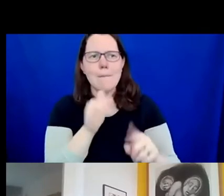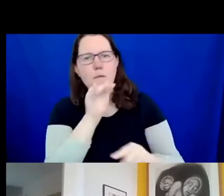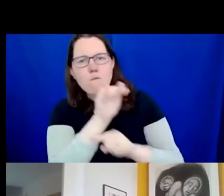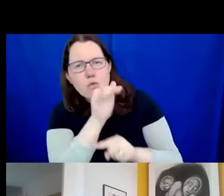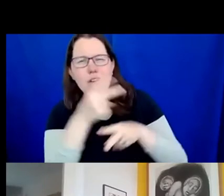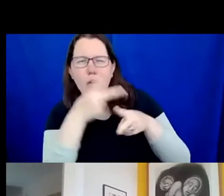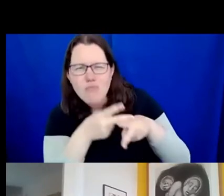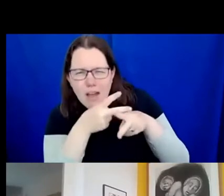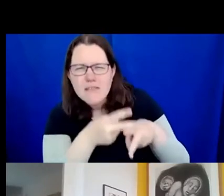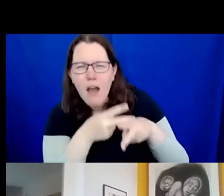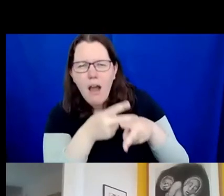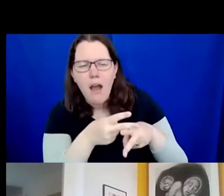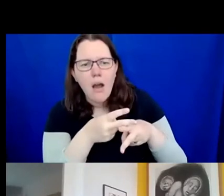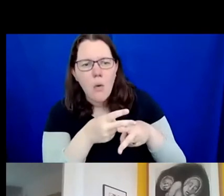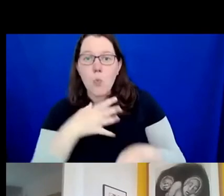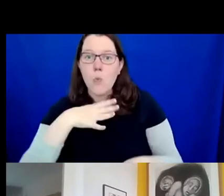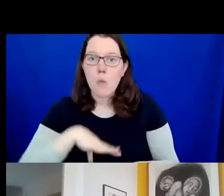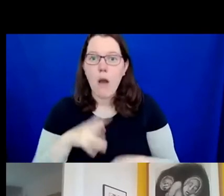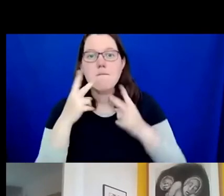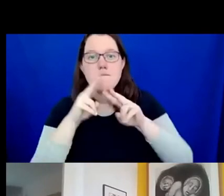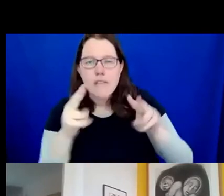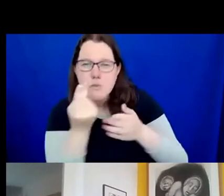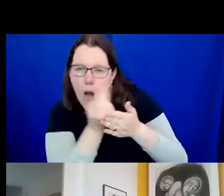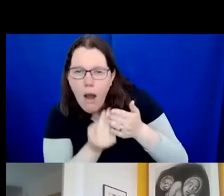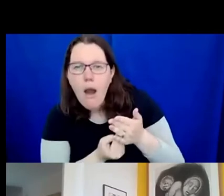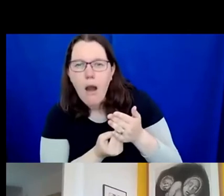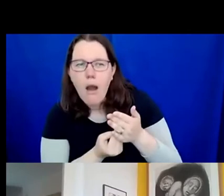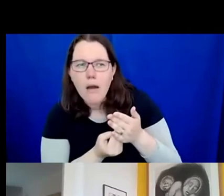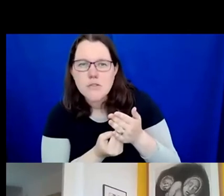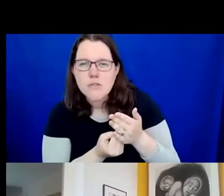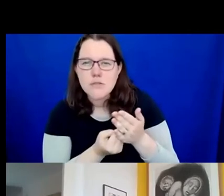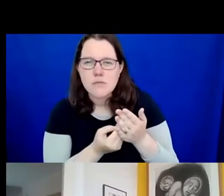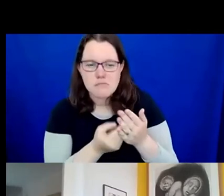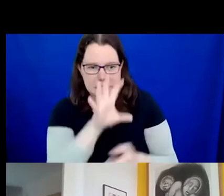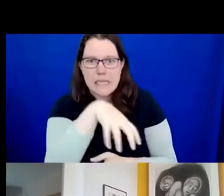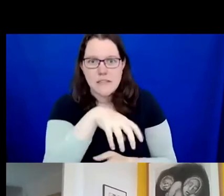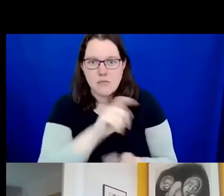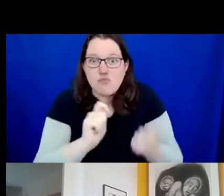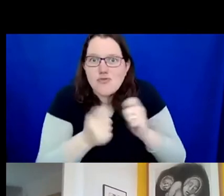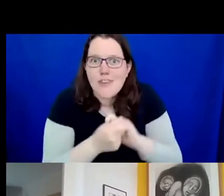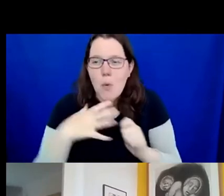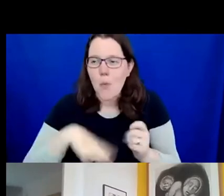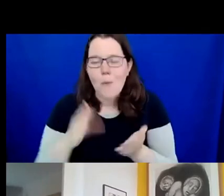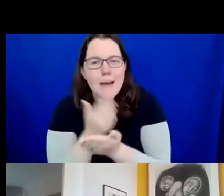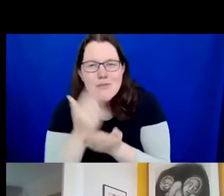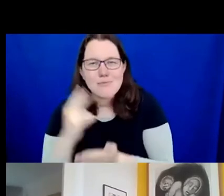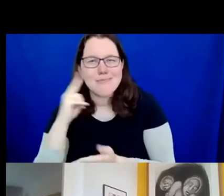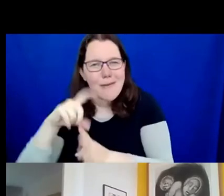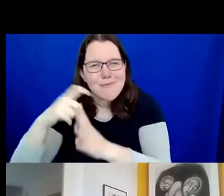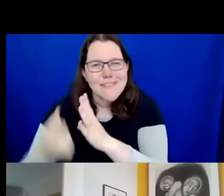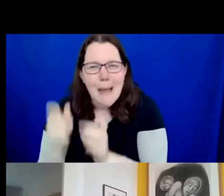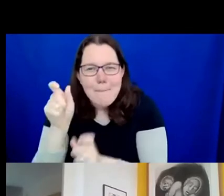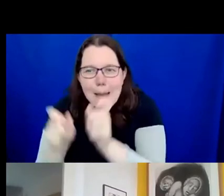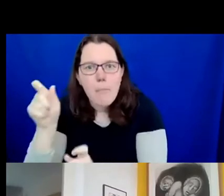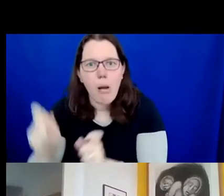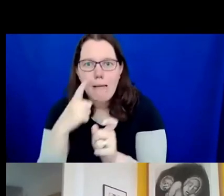visual arts sector by having more deaf and disabled curators in positions of influence. But what we have learned is that there is no one